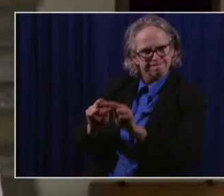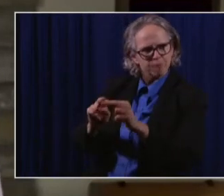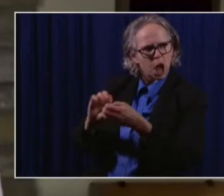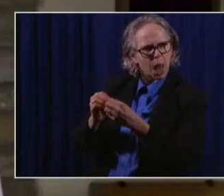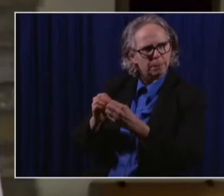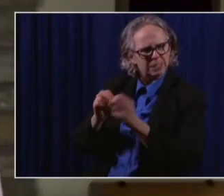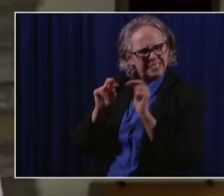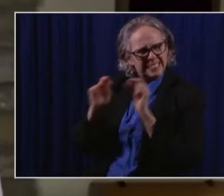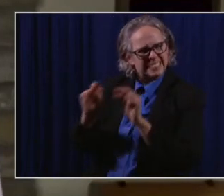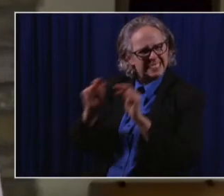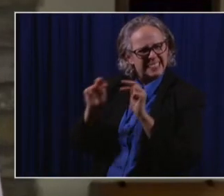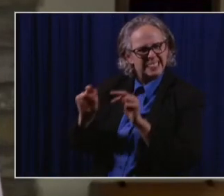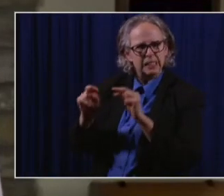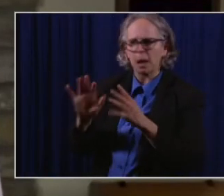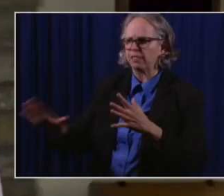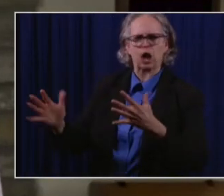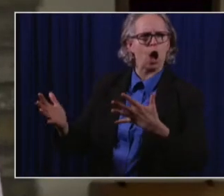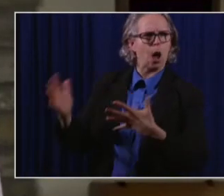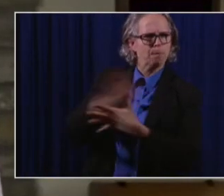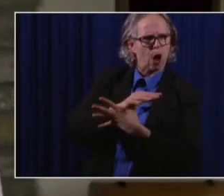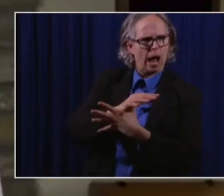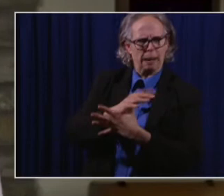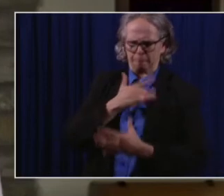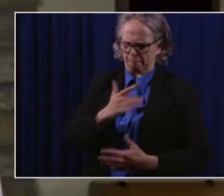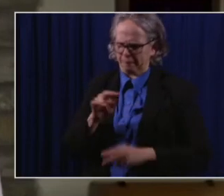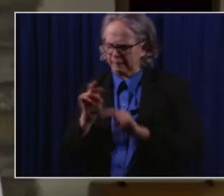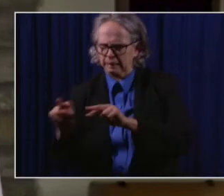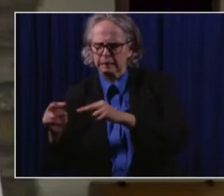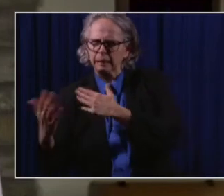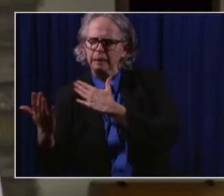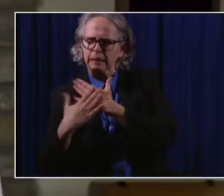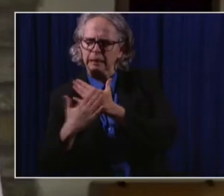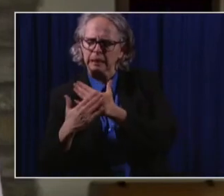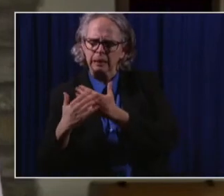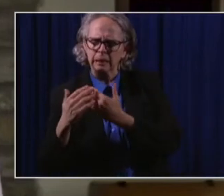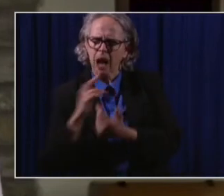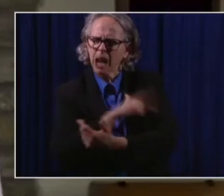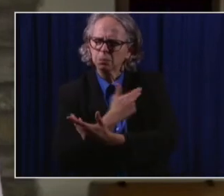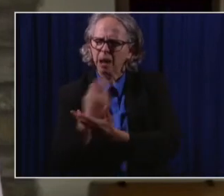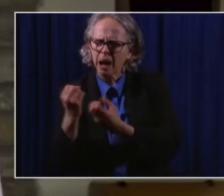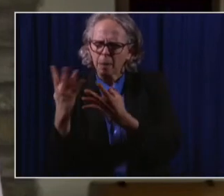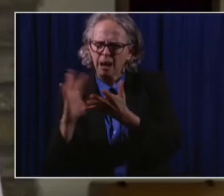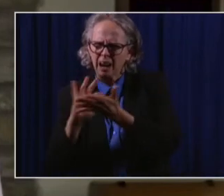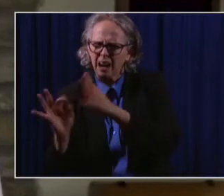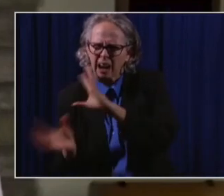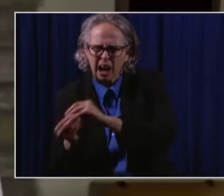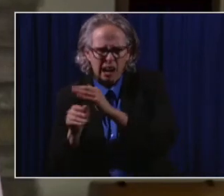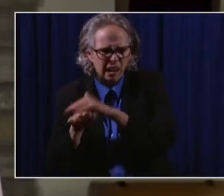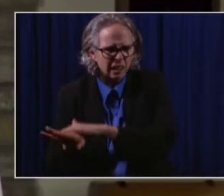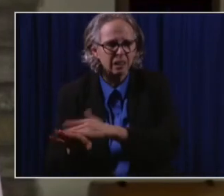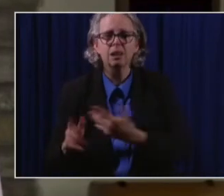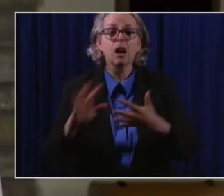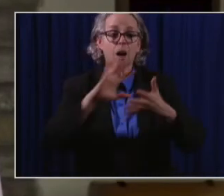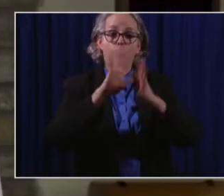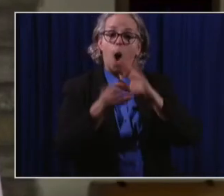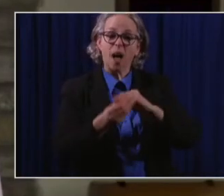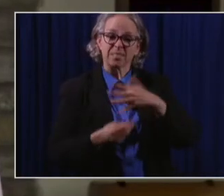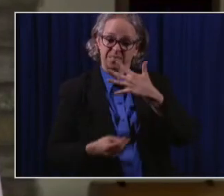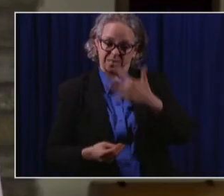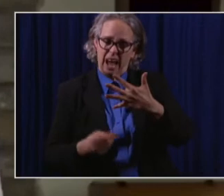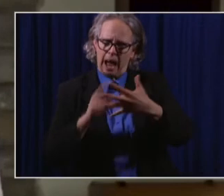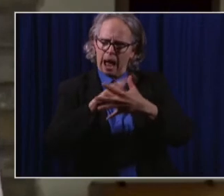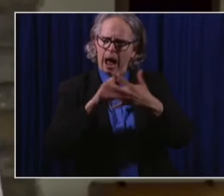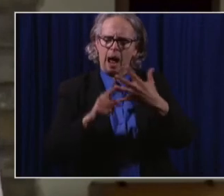And so, by all indications, we're headed the wrong direction. If you look at just the people going into the